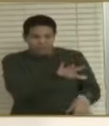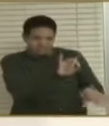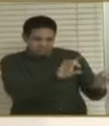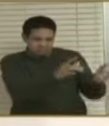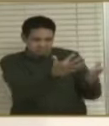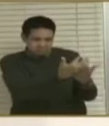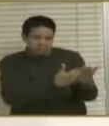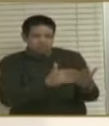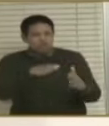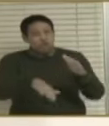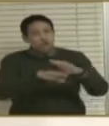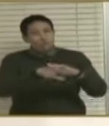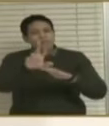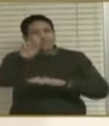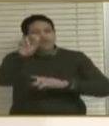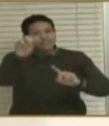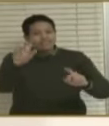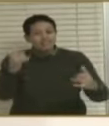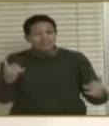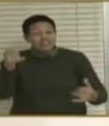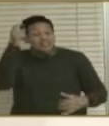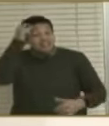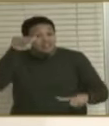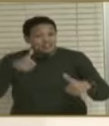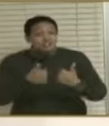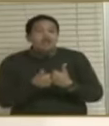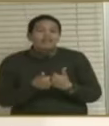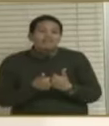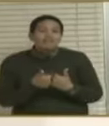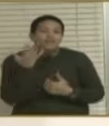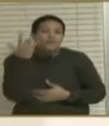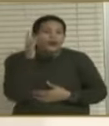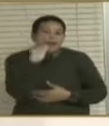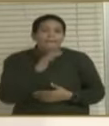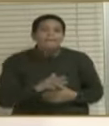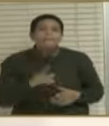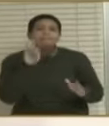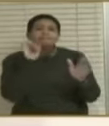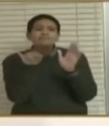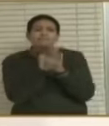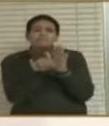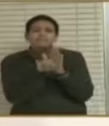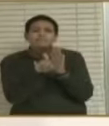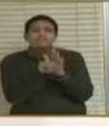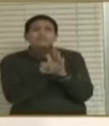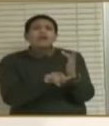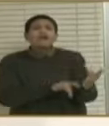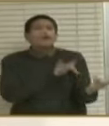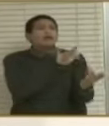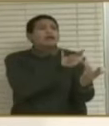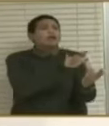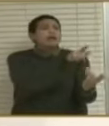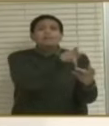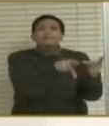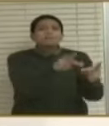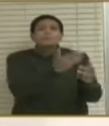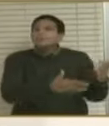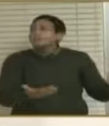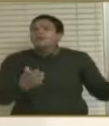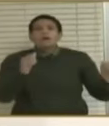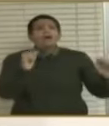30 tests. There are some challenges as it relates to identifying and reaching some of these